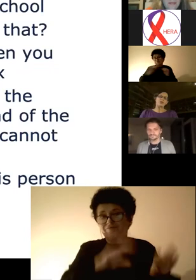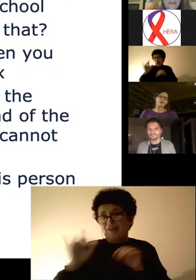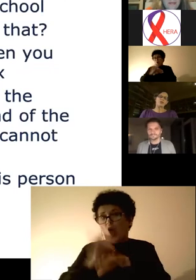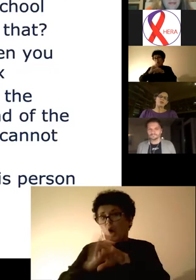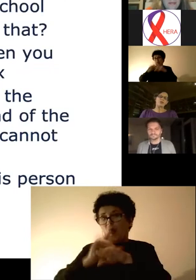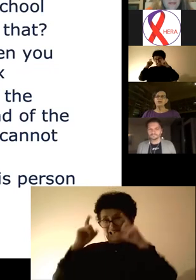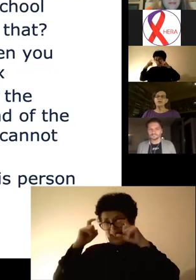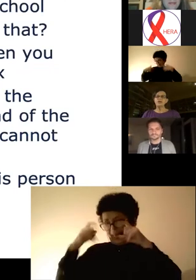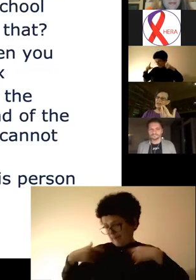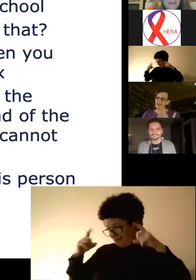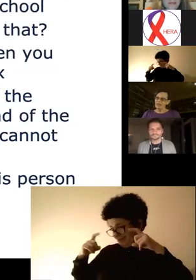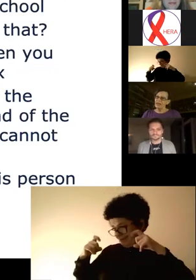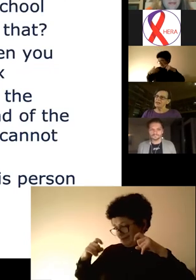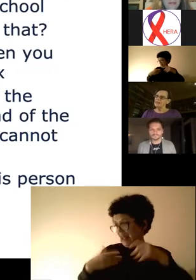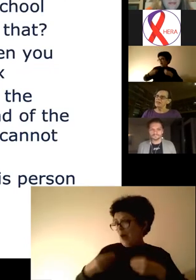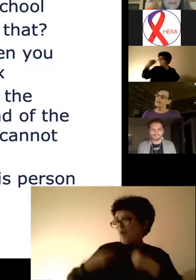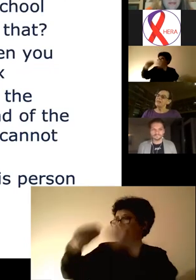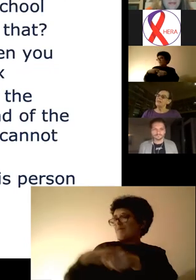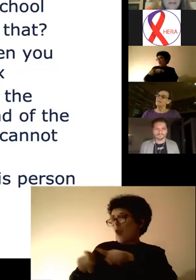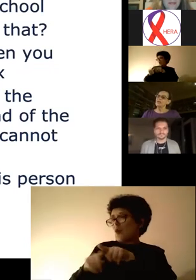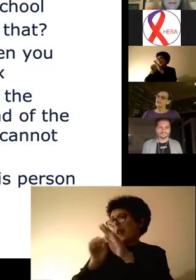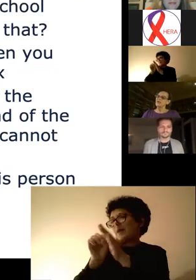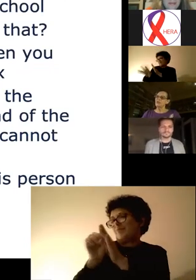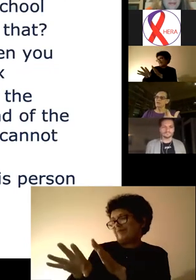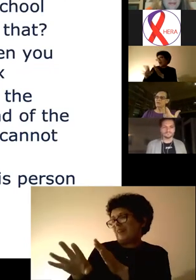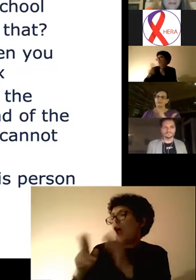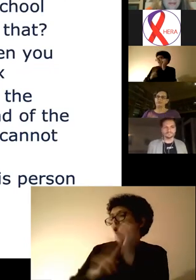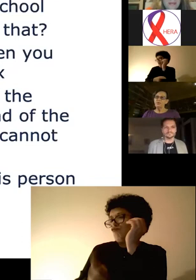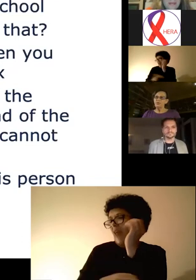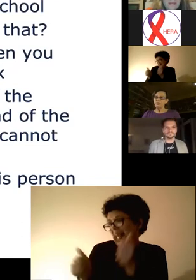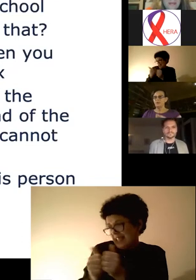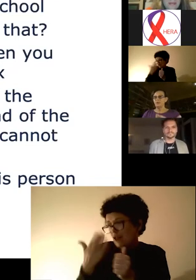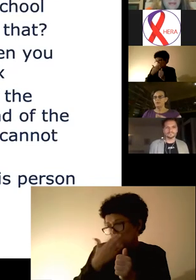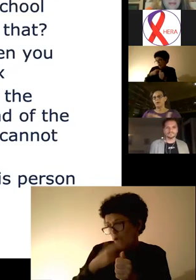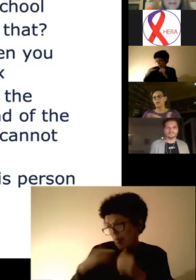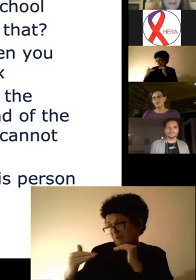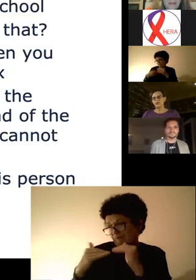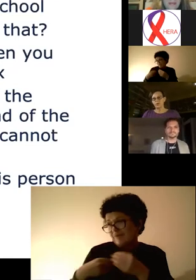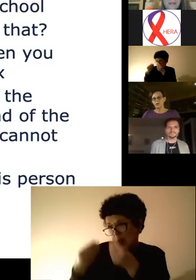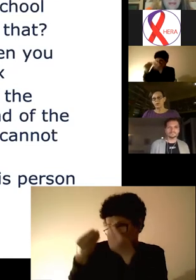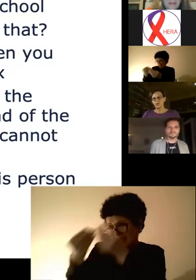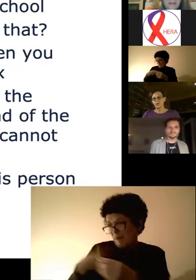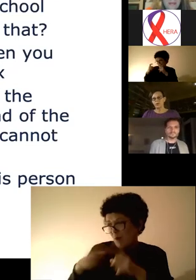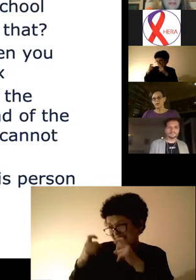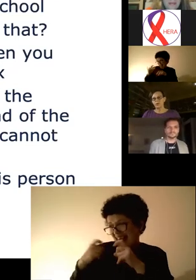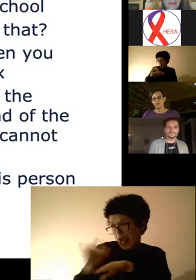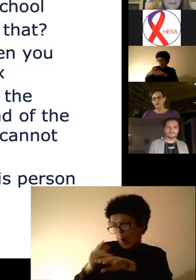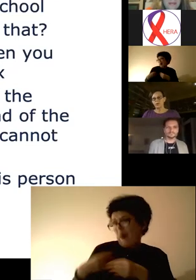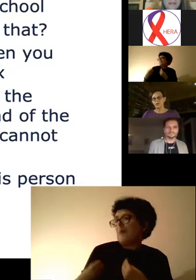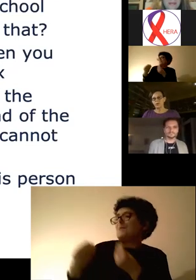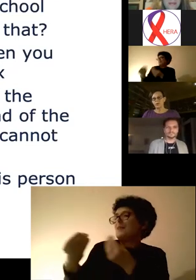to others. So it could be something like this. You are sending this naked picture through to the whole